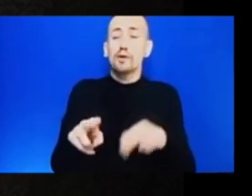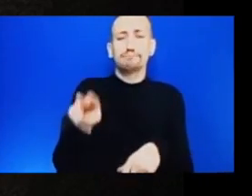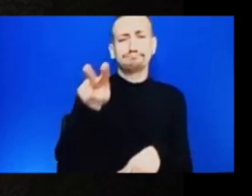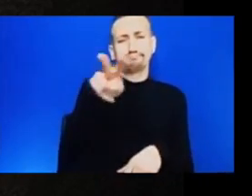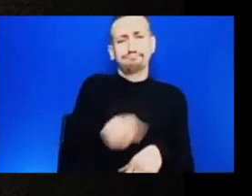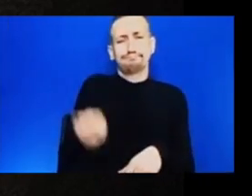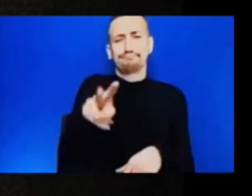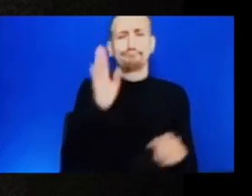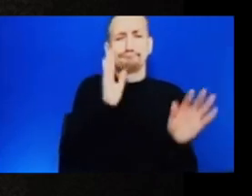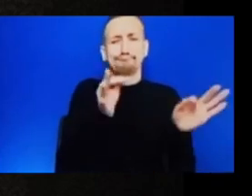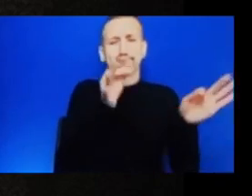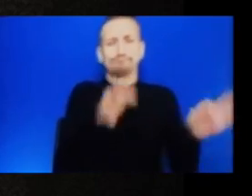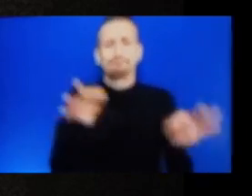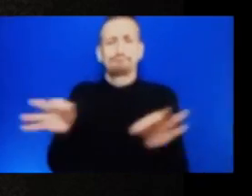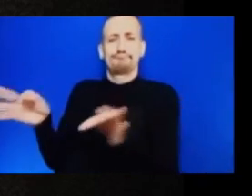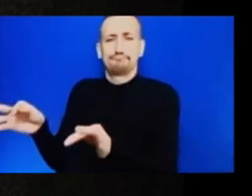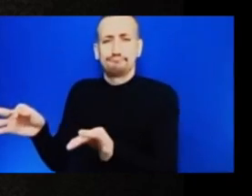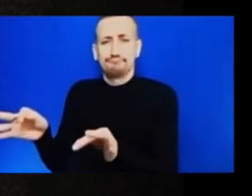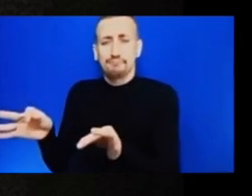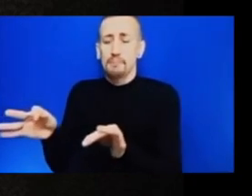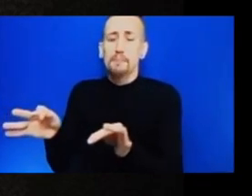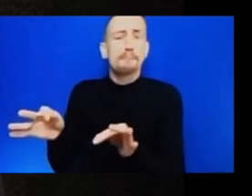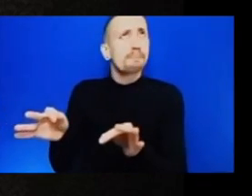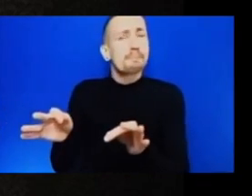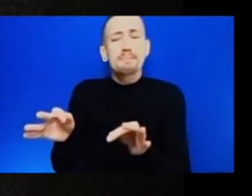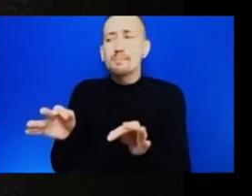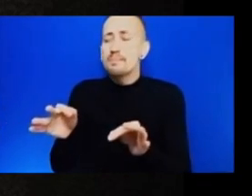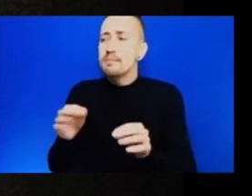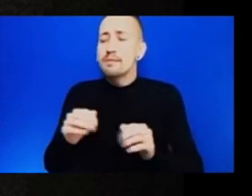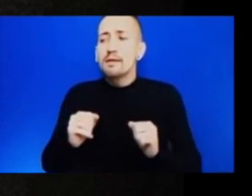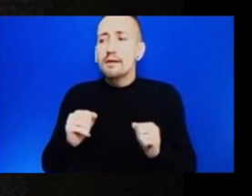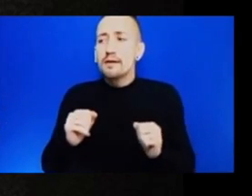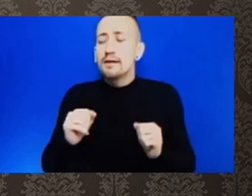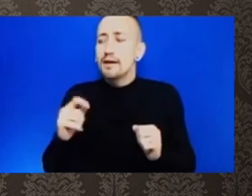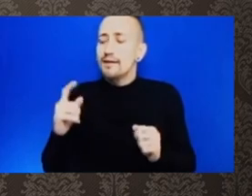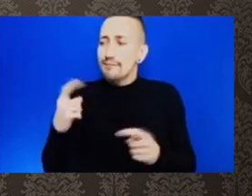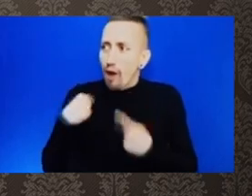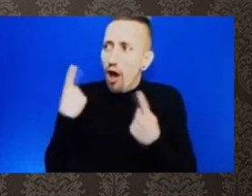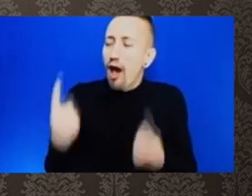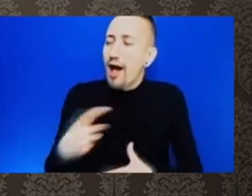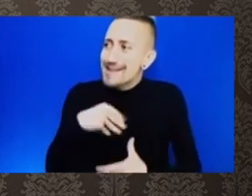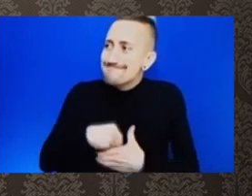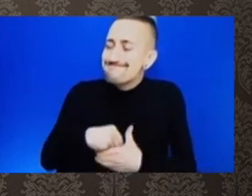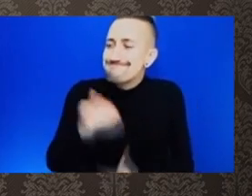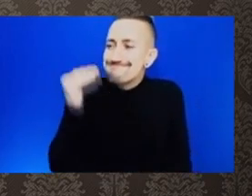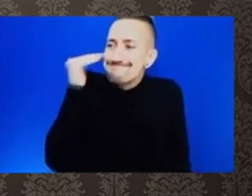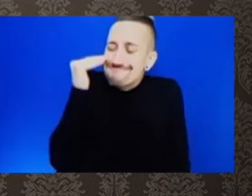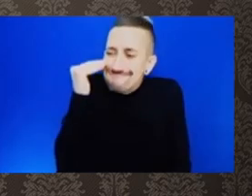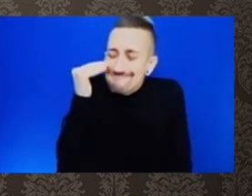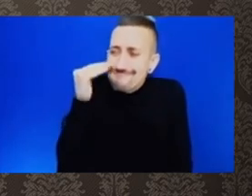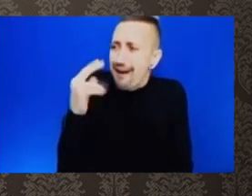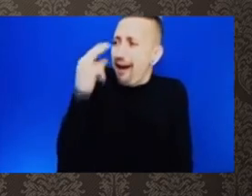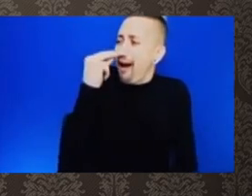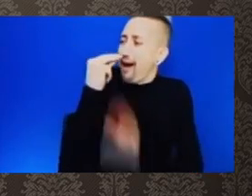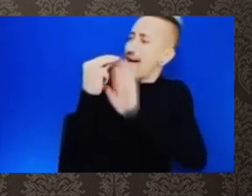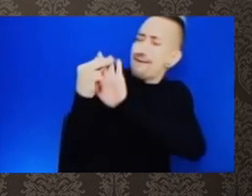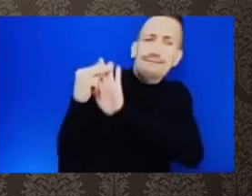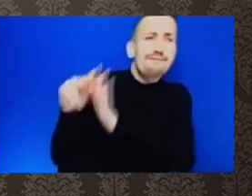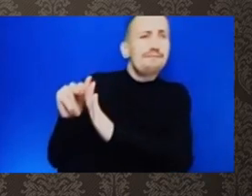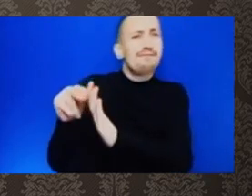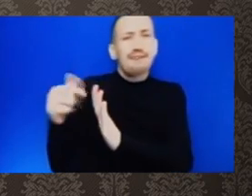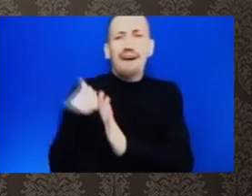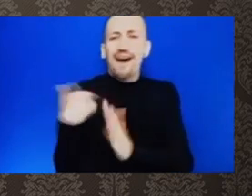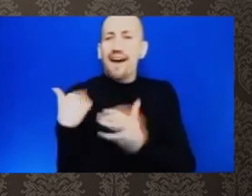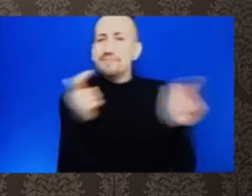and tell you no, just based on the little bit they know of you, that they see of you, the judgments. And I always